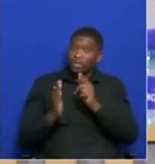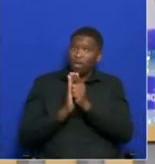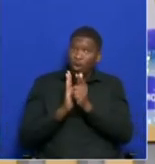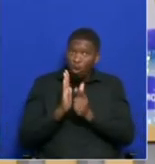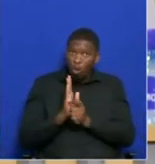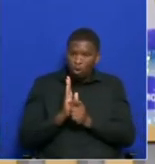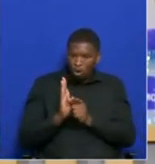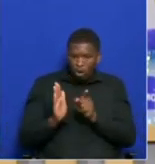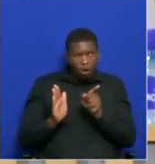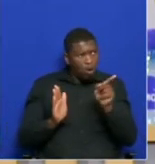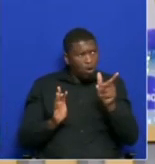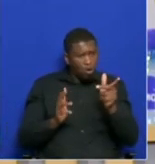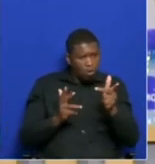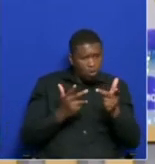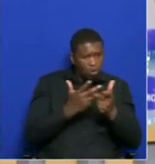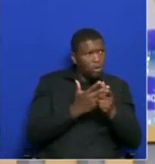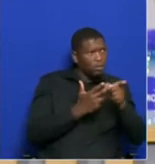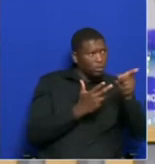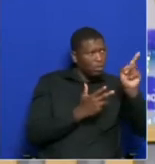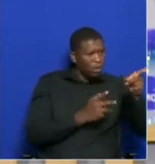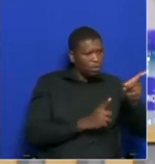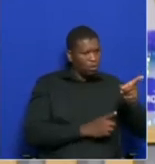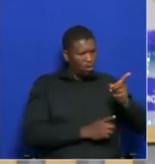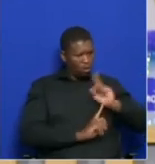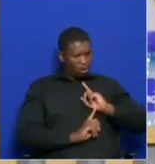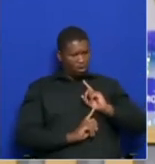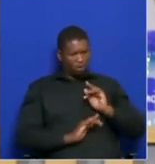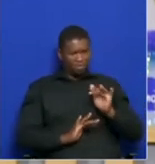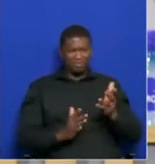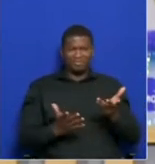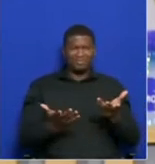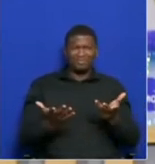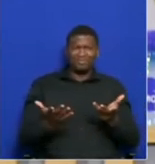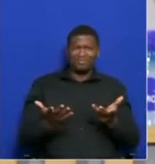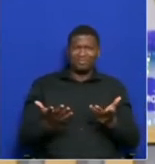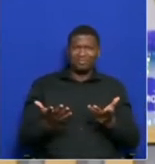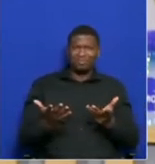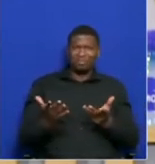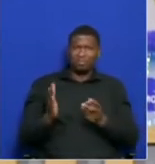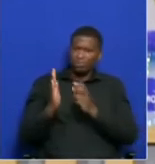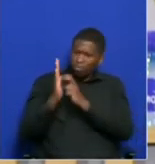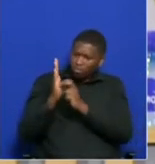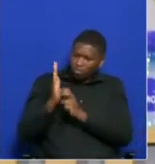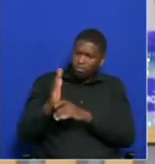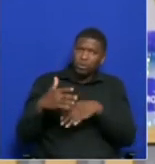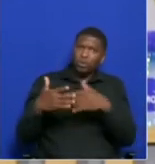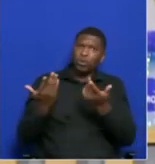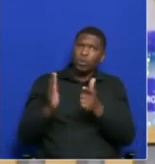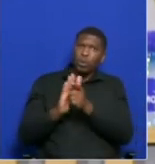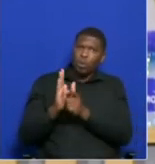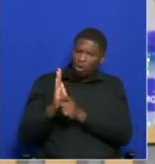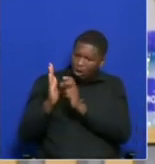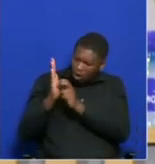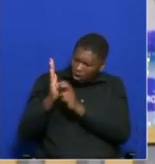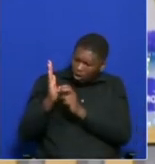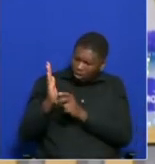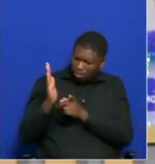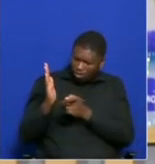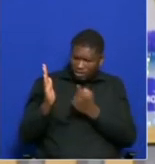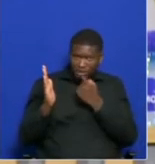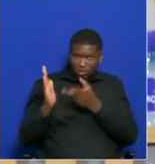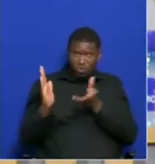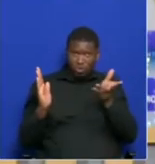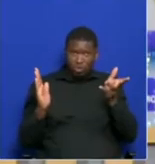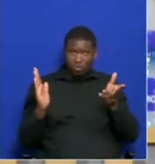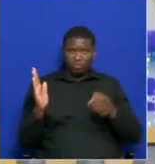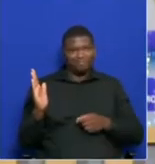Director Malatji instructions, right? Yet he is well aware that he is not